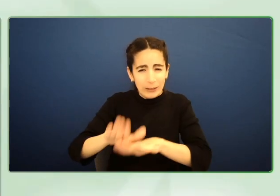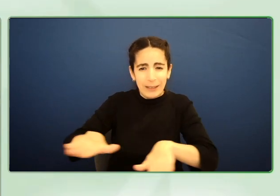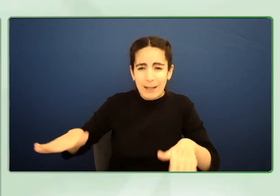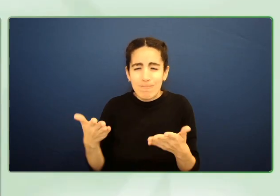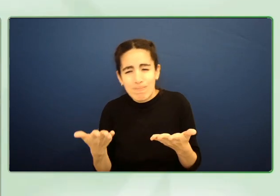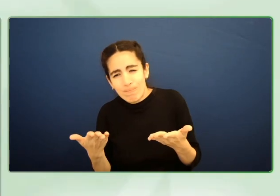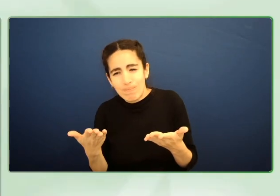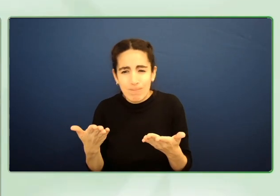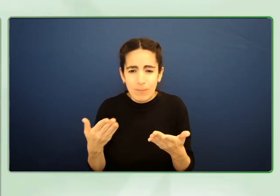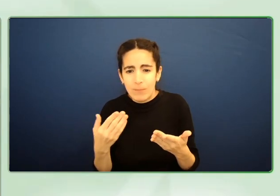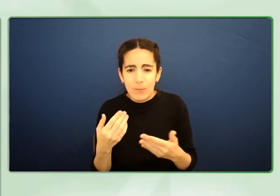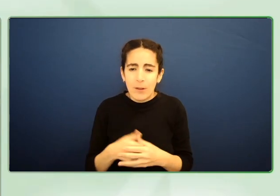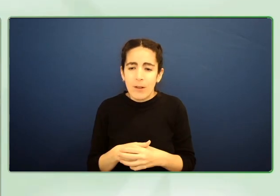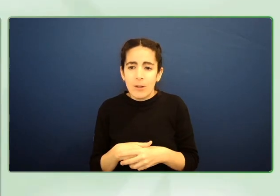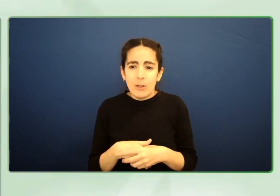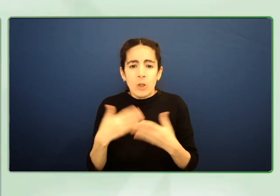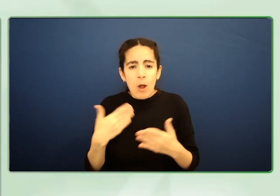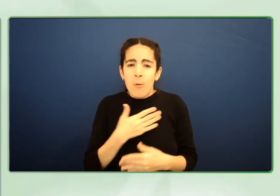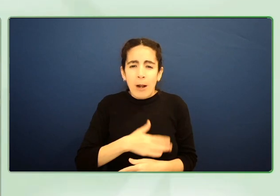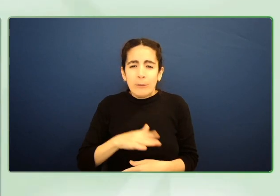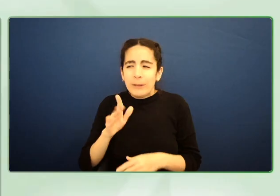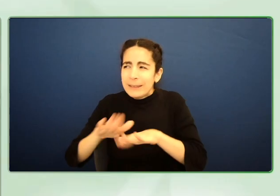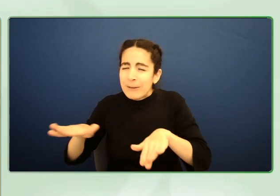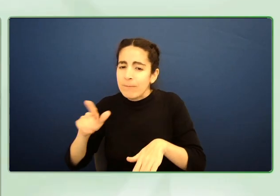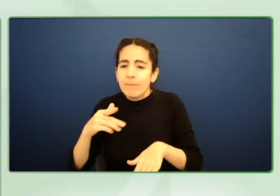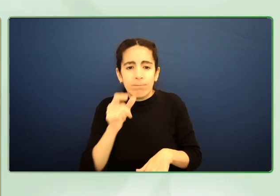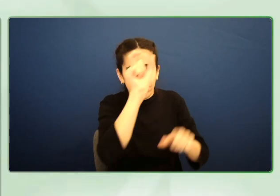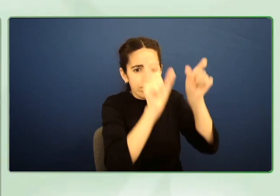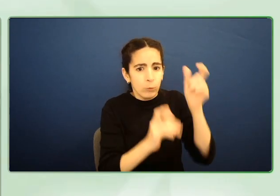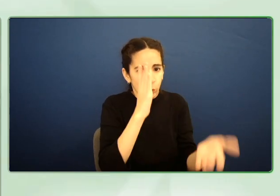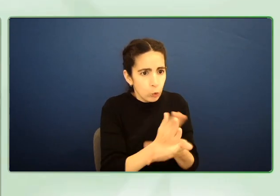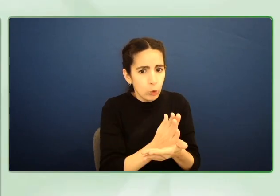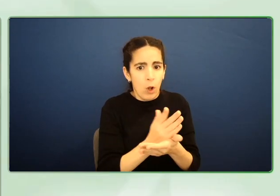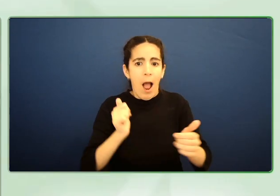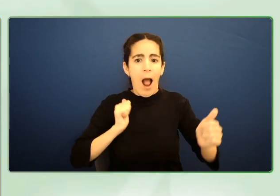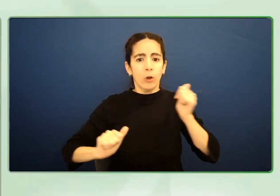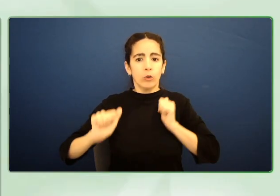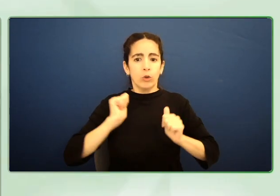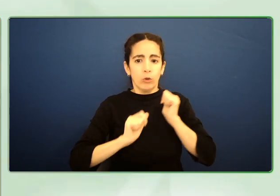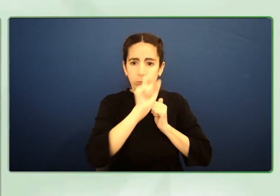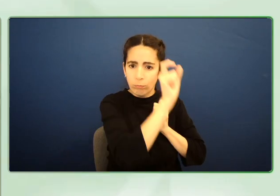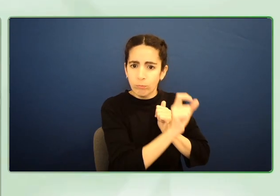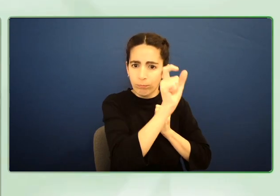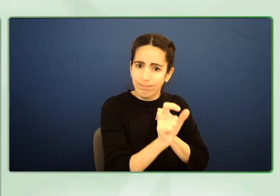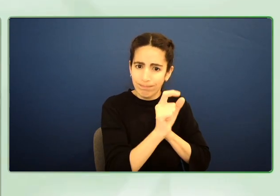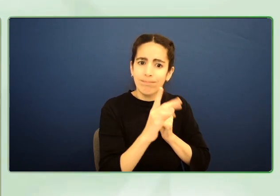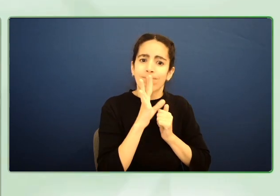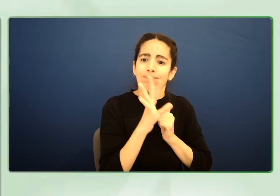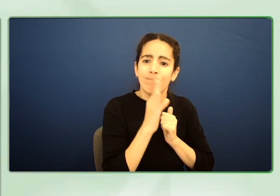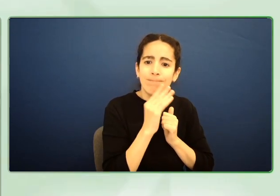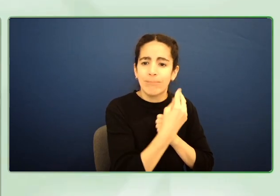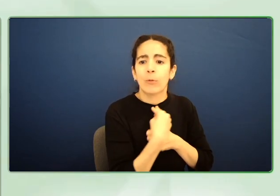of actors, and not any actors. This is Dubravka Drakic in Montenegro, one of the best actresses, you know, with the